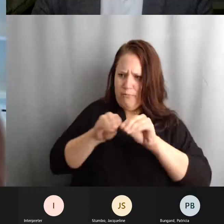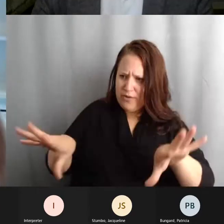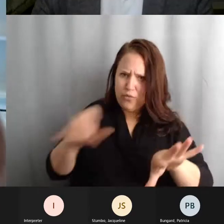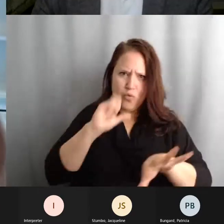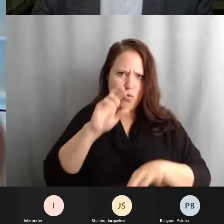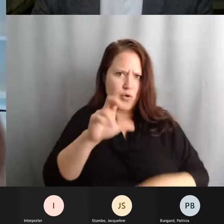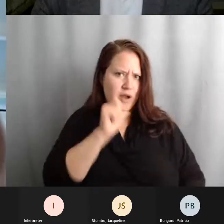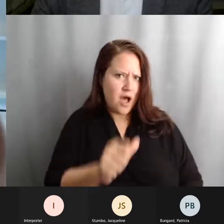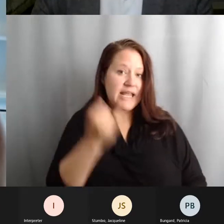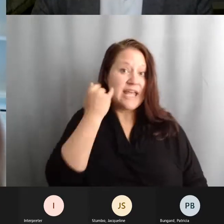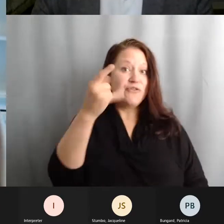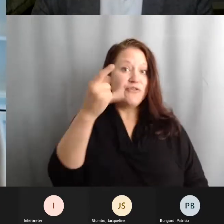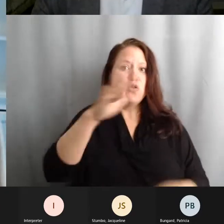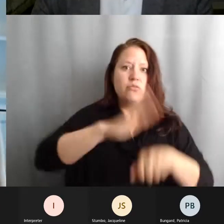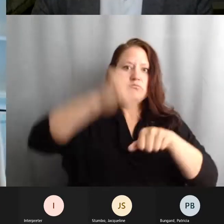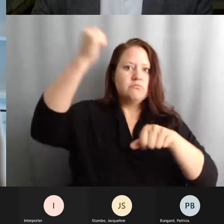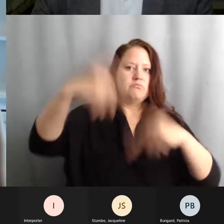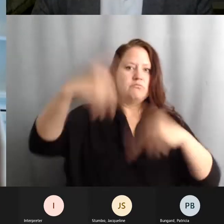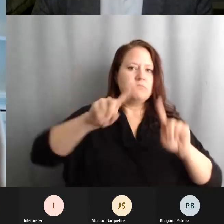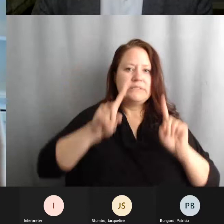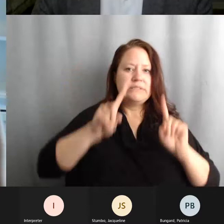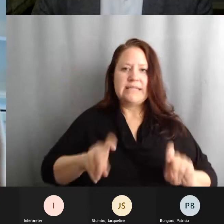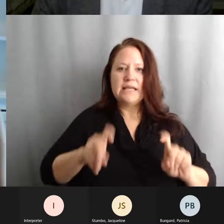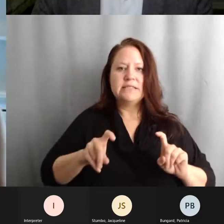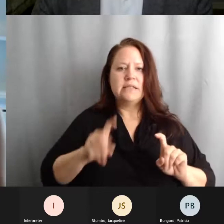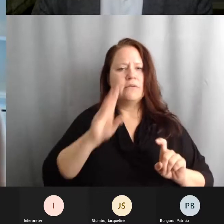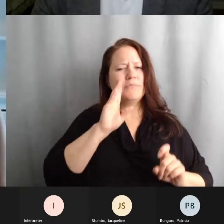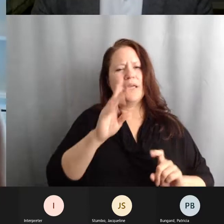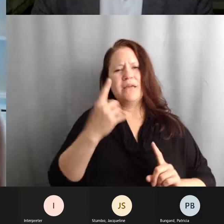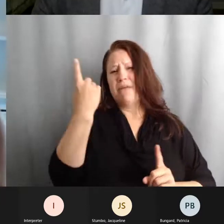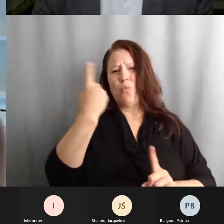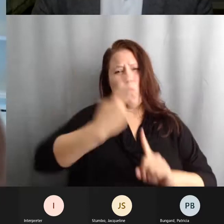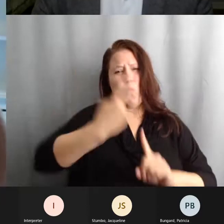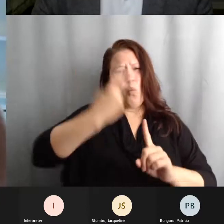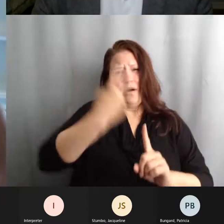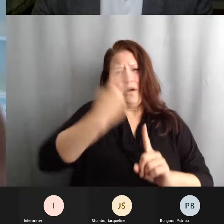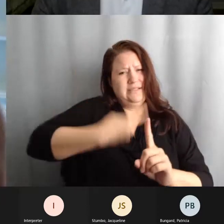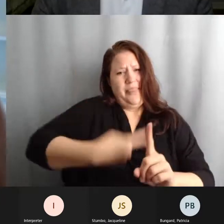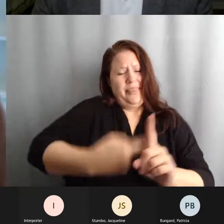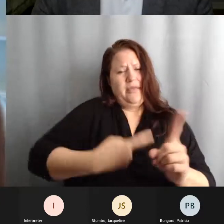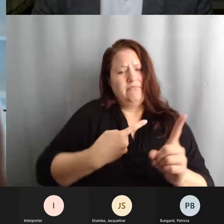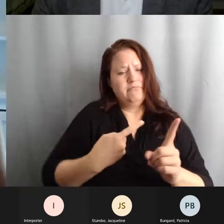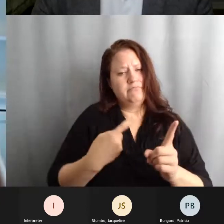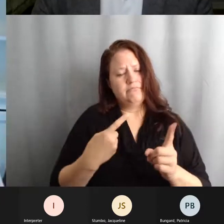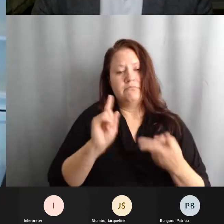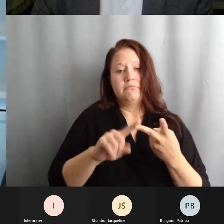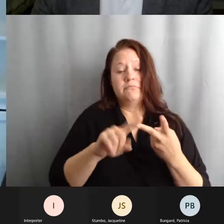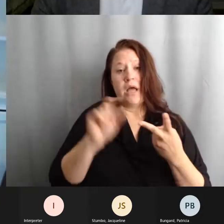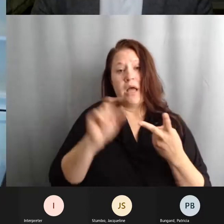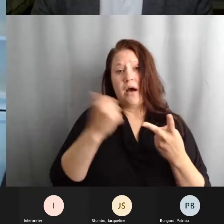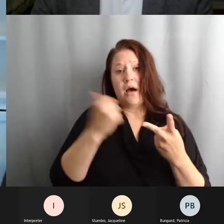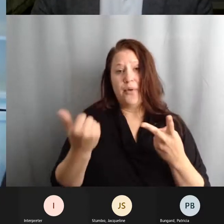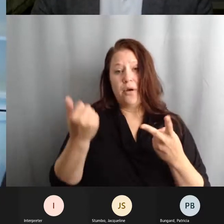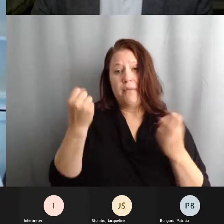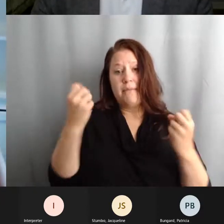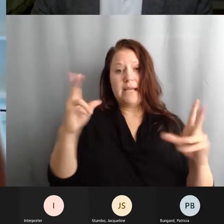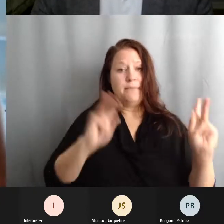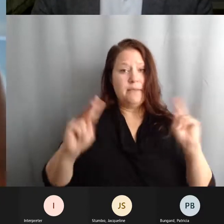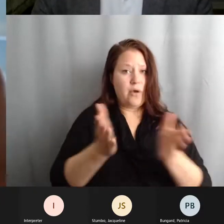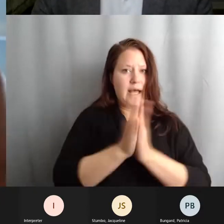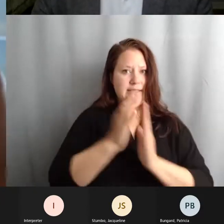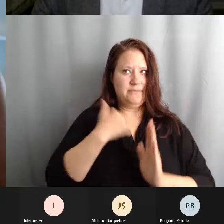get called to come in and test, and it wouldn't be more than once a month, we'd ask you to do that. The other thing that a number of people have asked